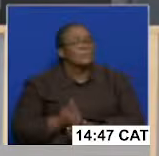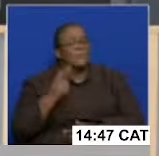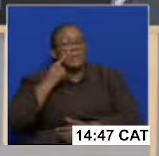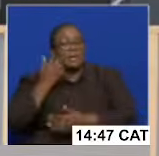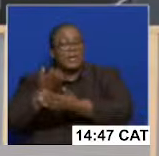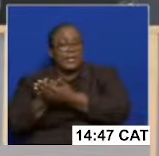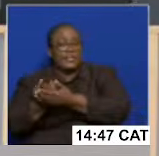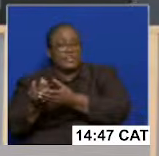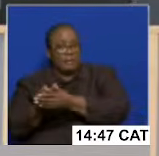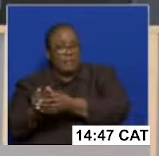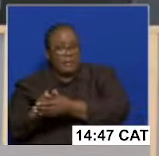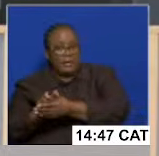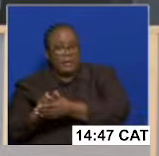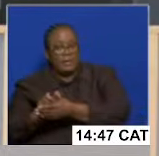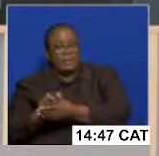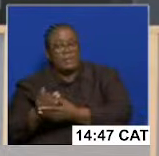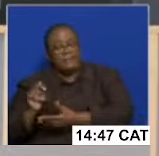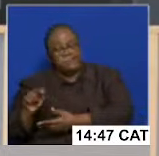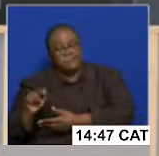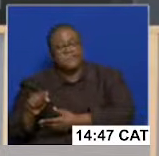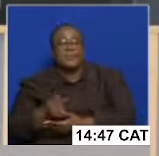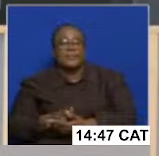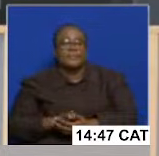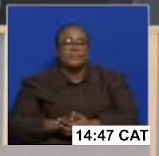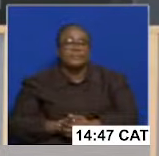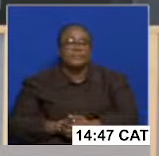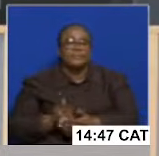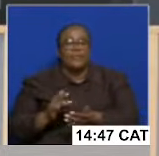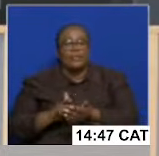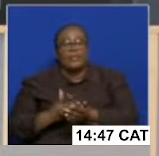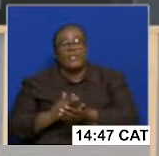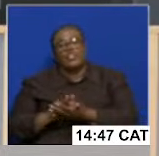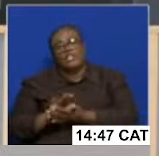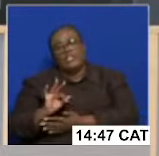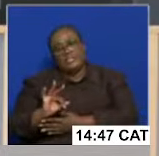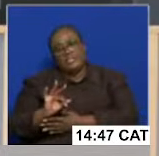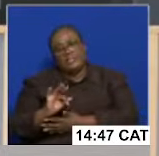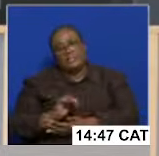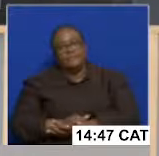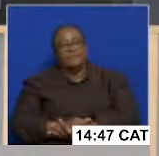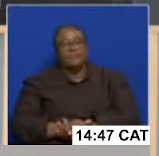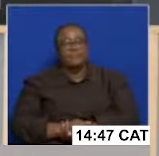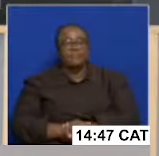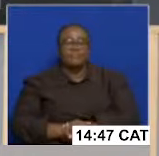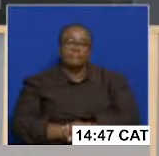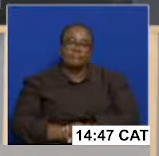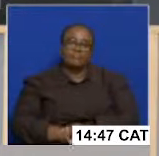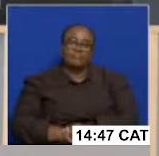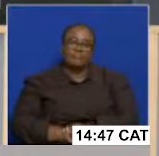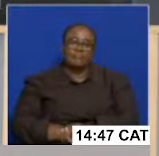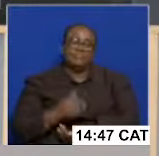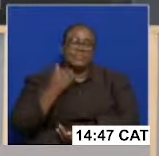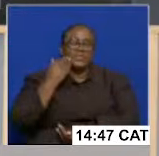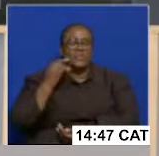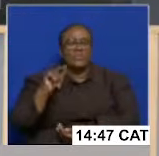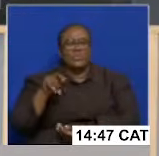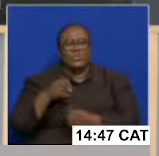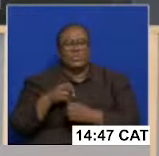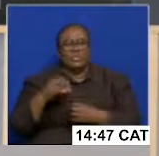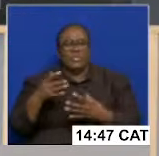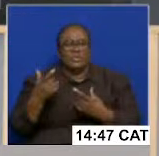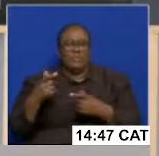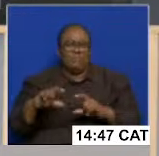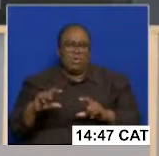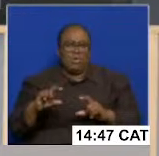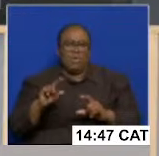Yes, exhibit I'm going bundle, there. on page 13, if you start from the paragraph that says we went to